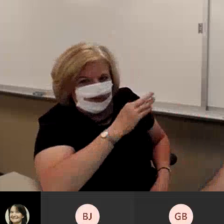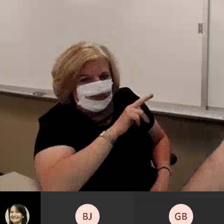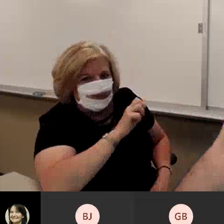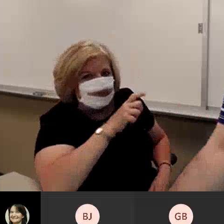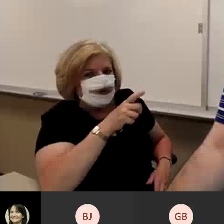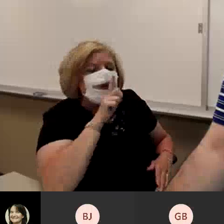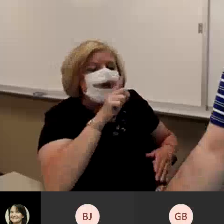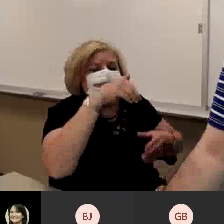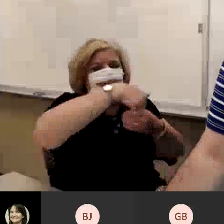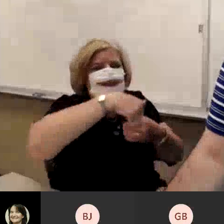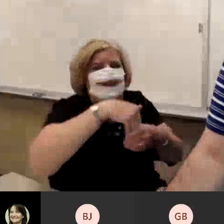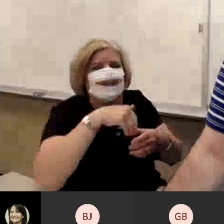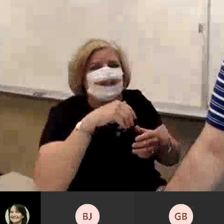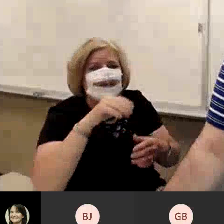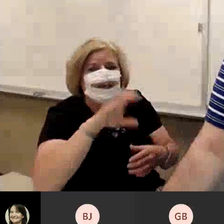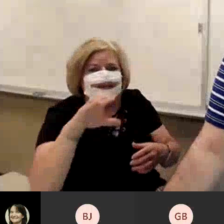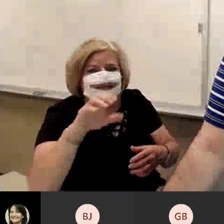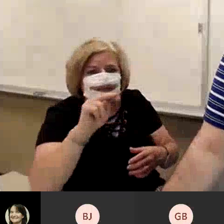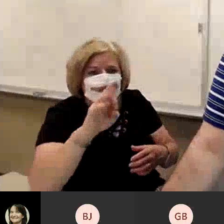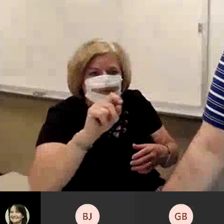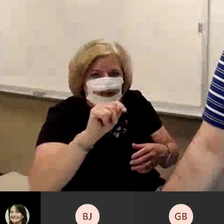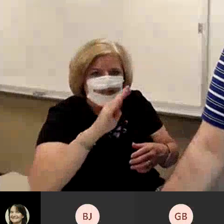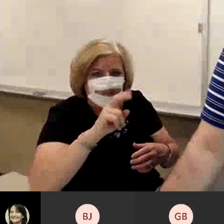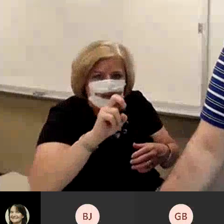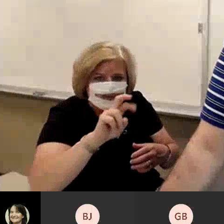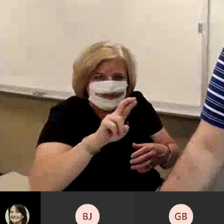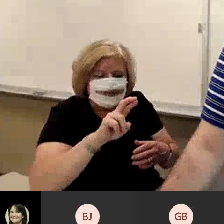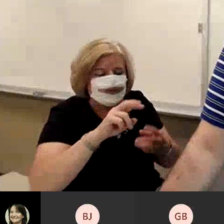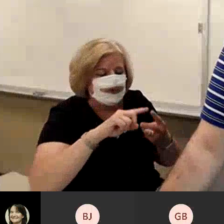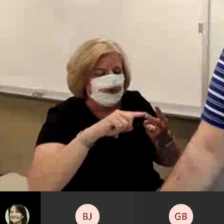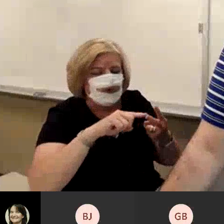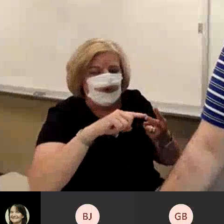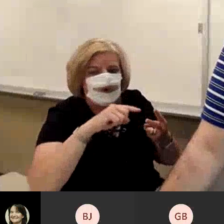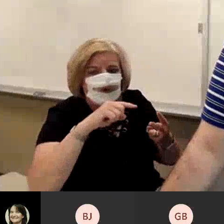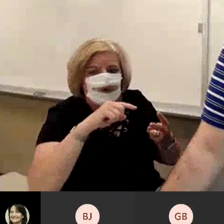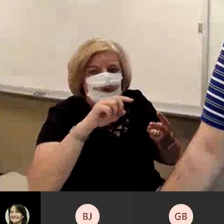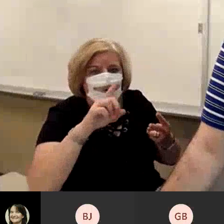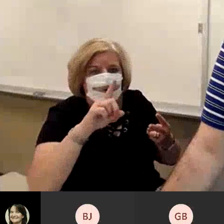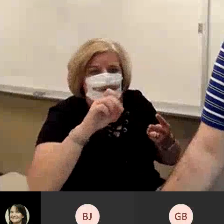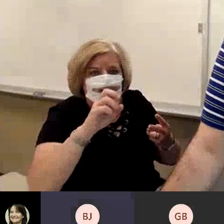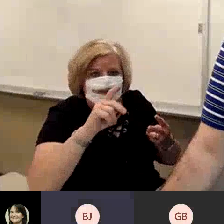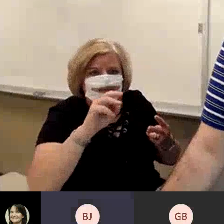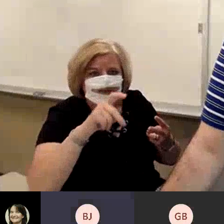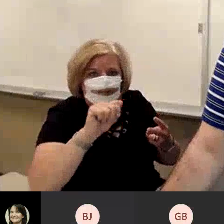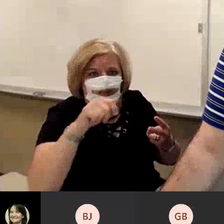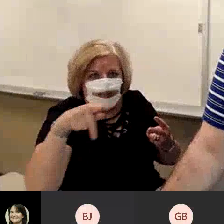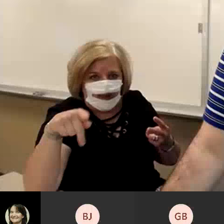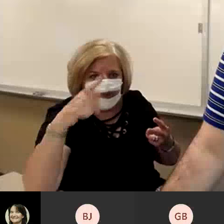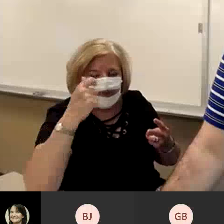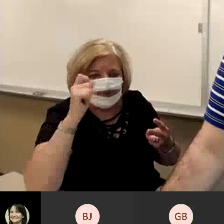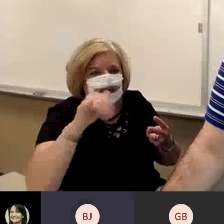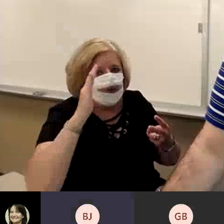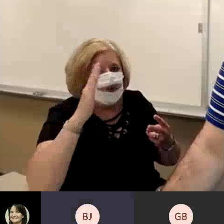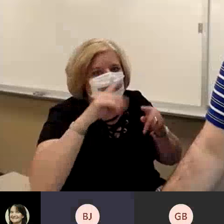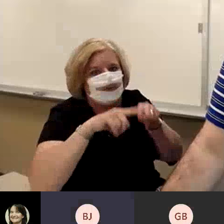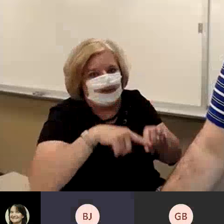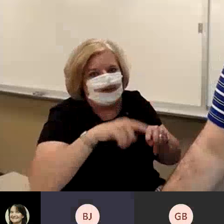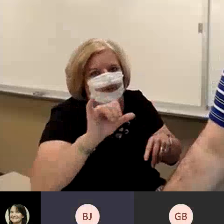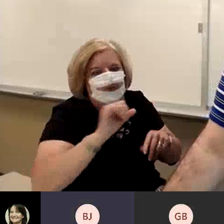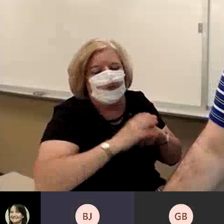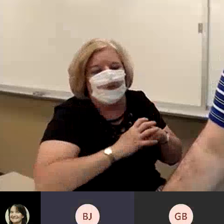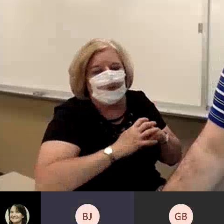in the CenterNet browser, if you're in a browser, or if you're in the desktop app, because all that's going to be contingent.